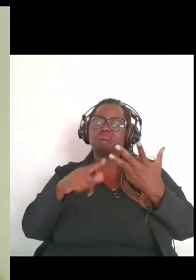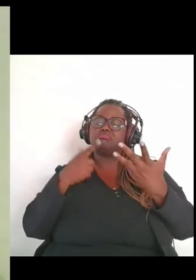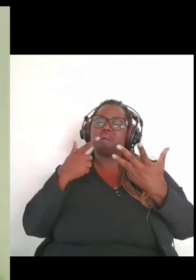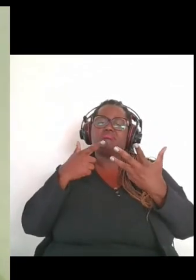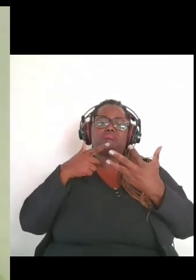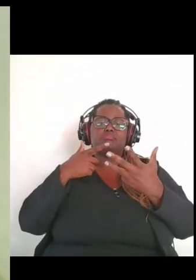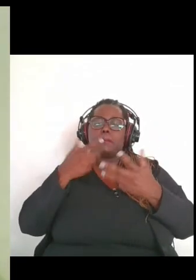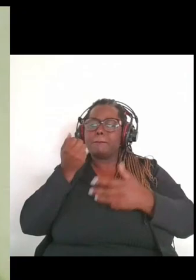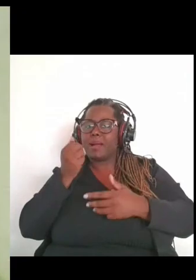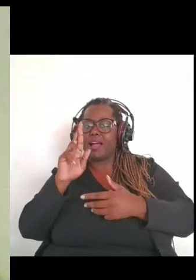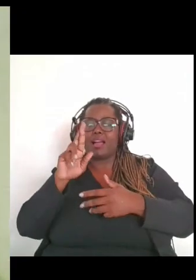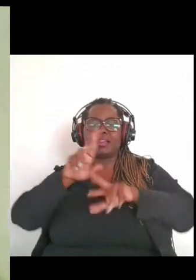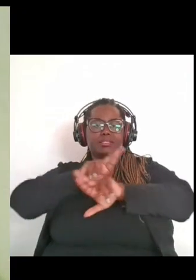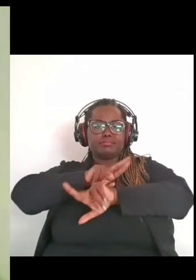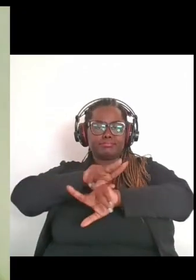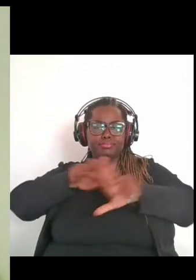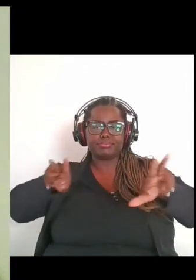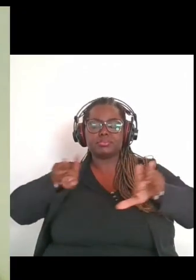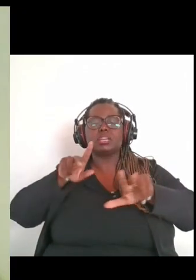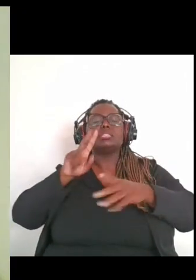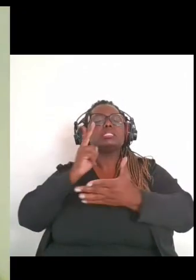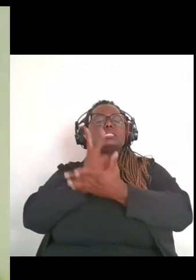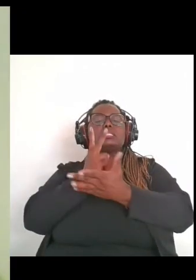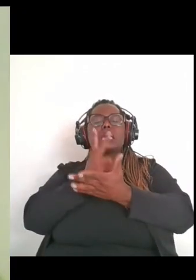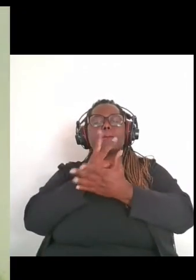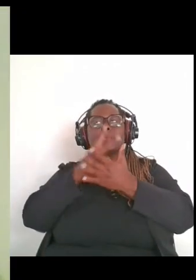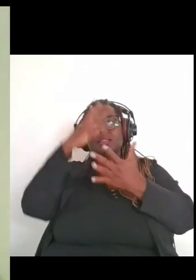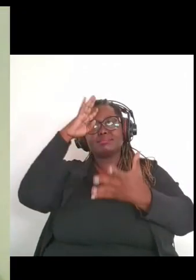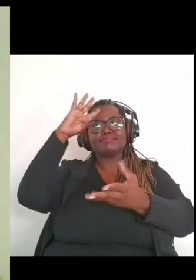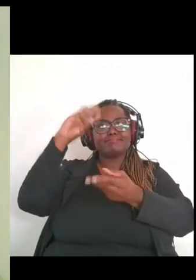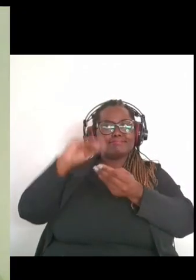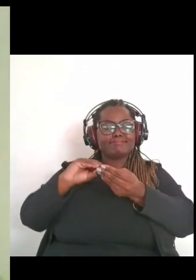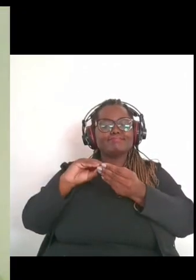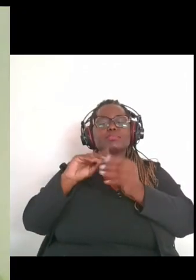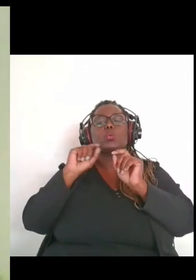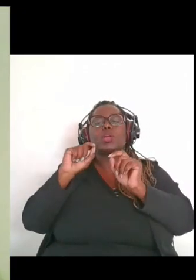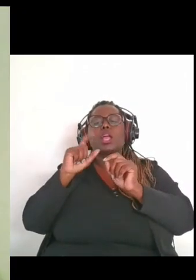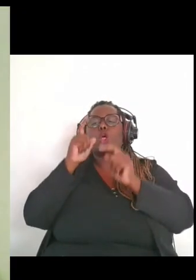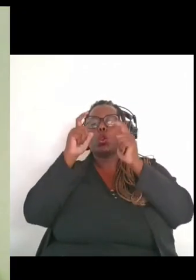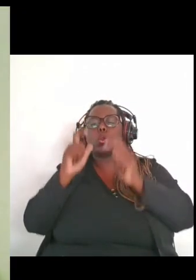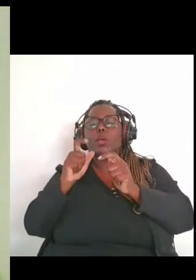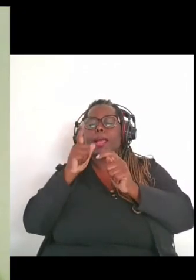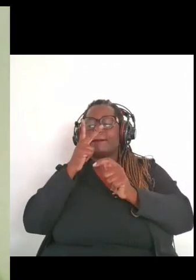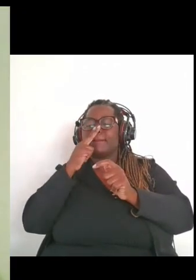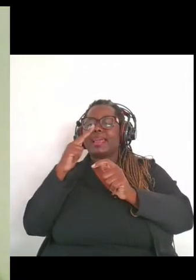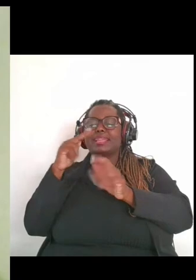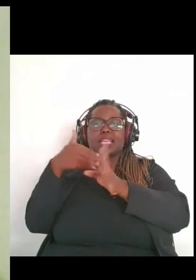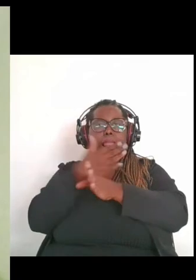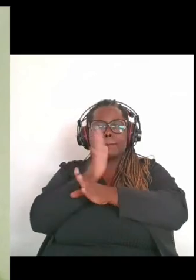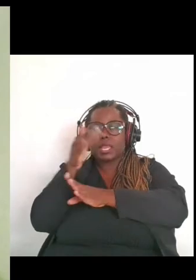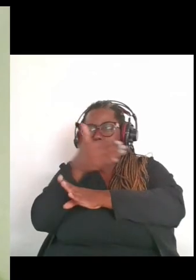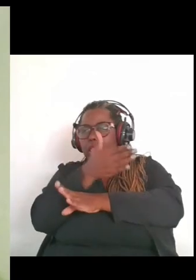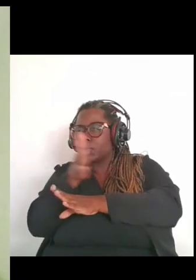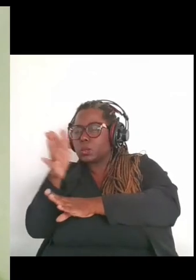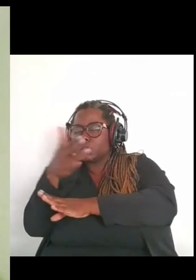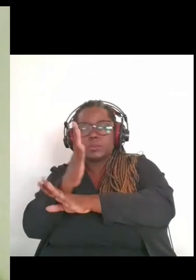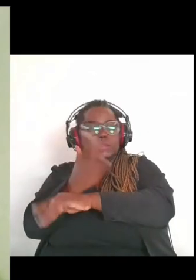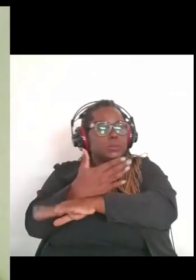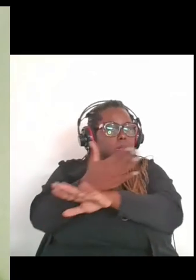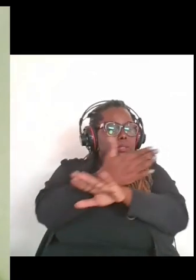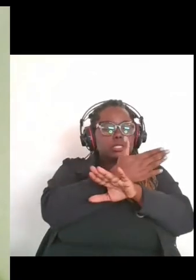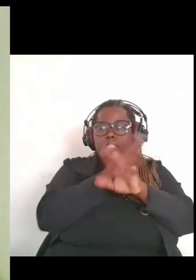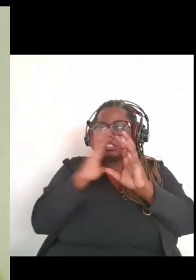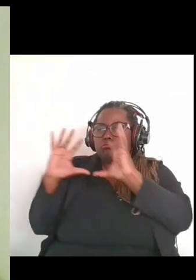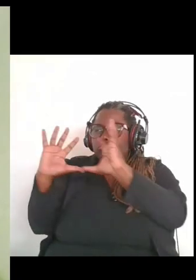like a city or a dark area of a city and yeah